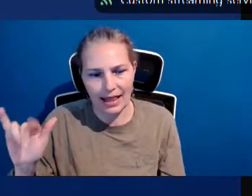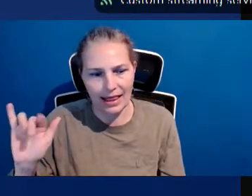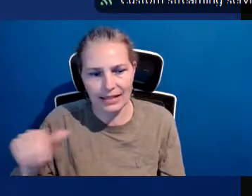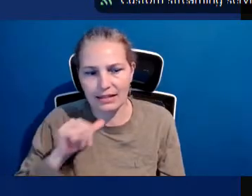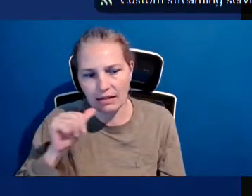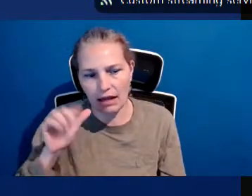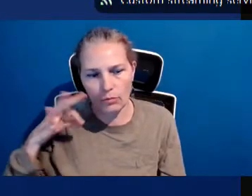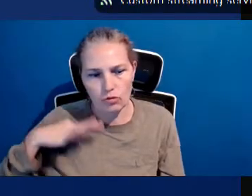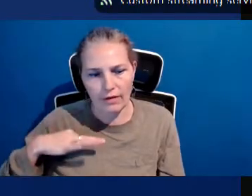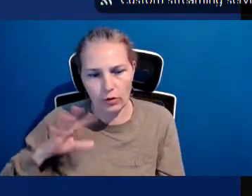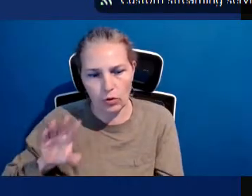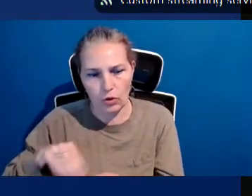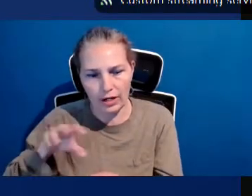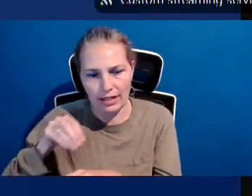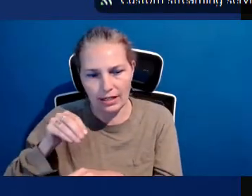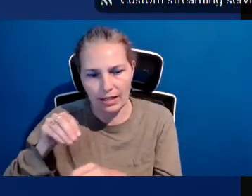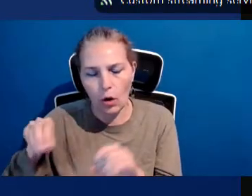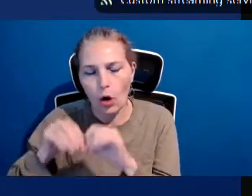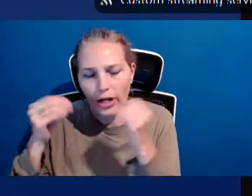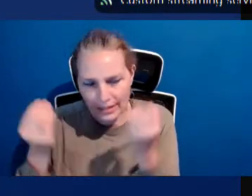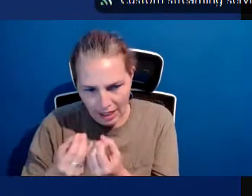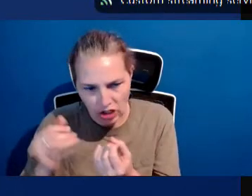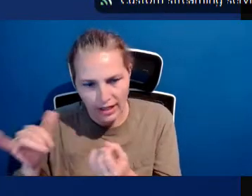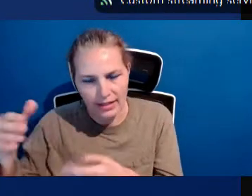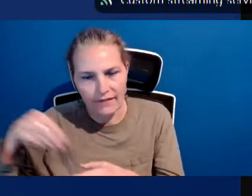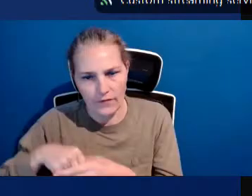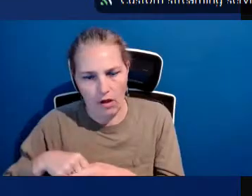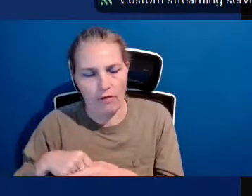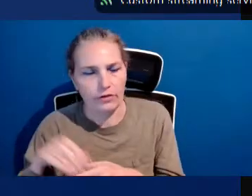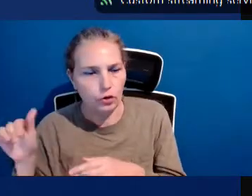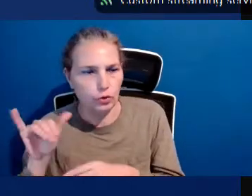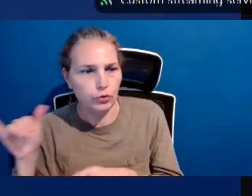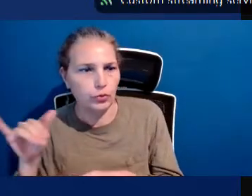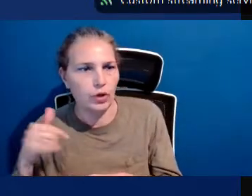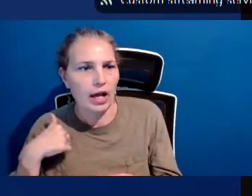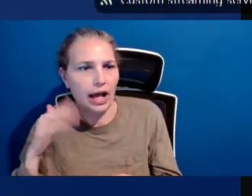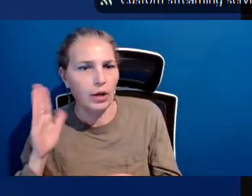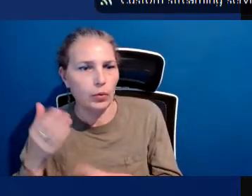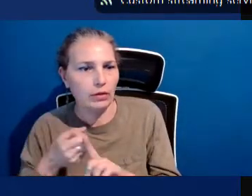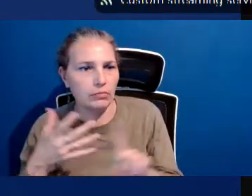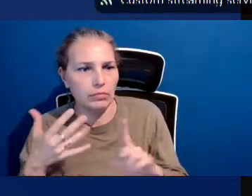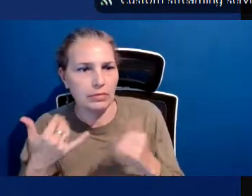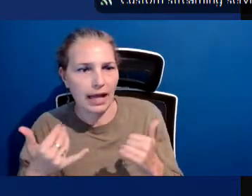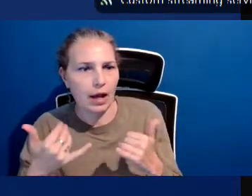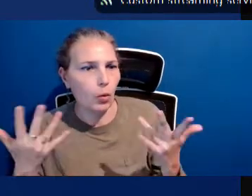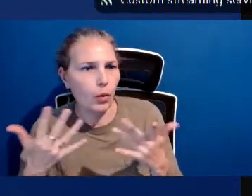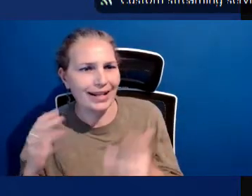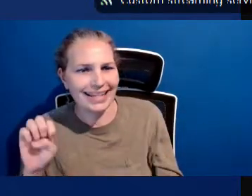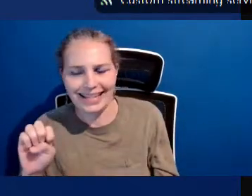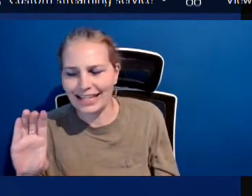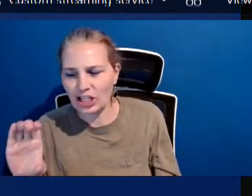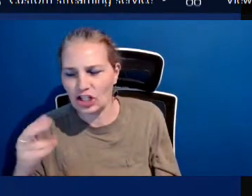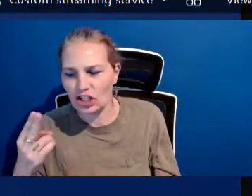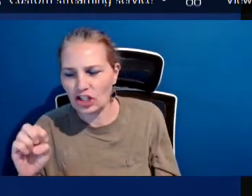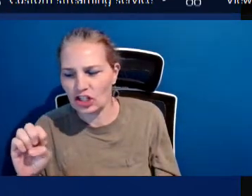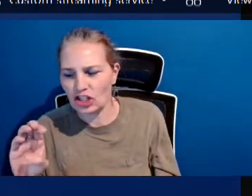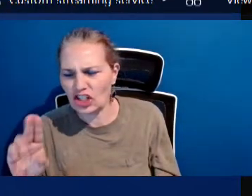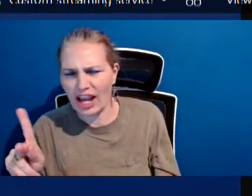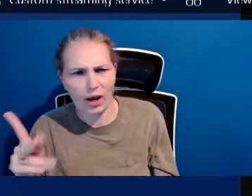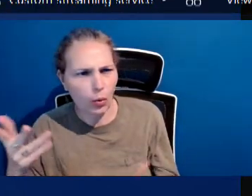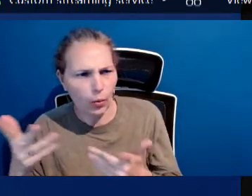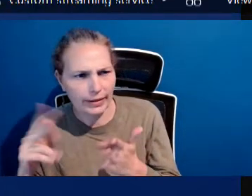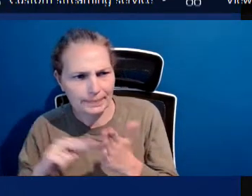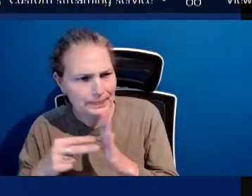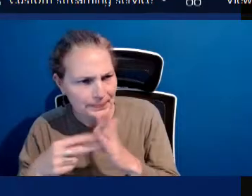well. So moving on to the next slide, I'll talk about what eCheck is at a high level. So